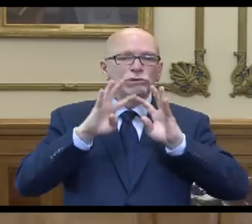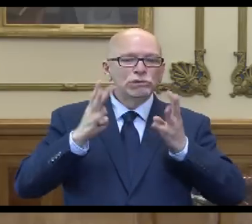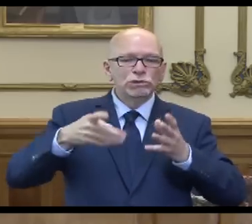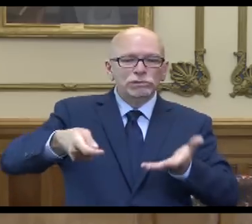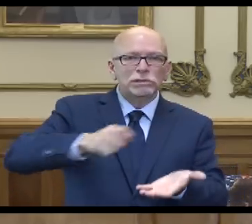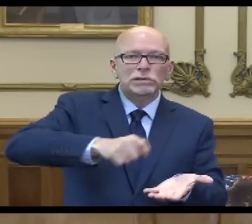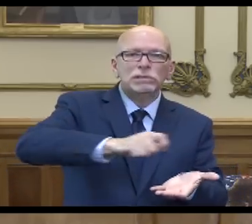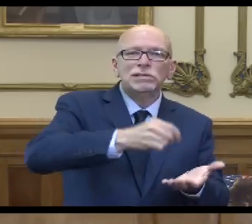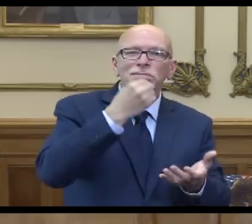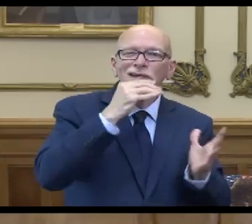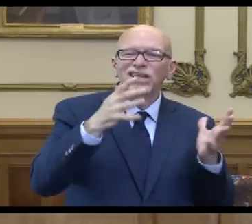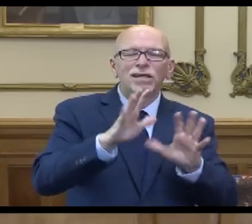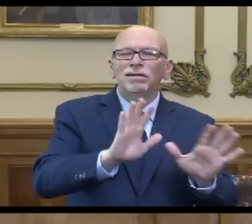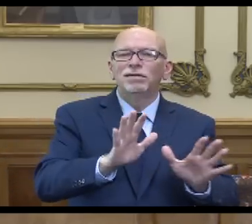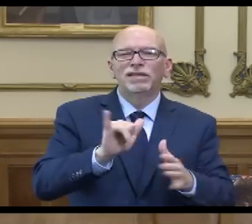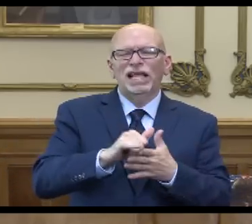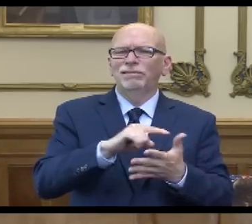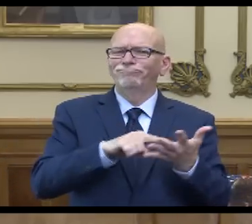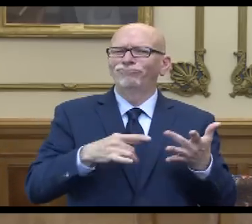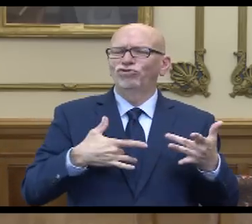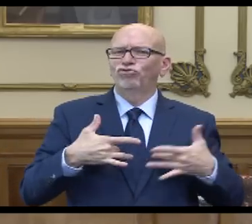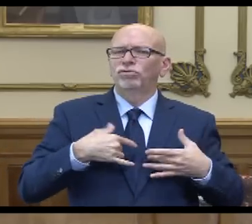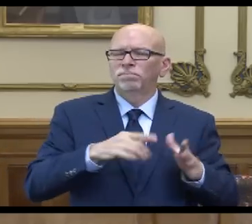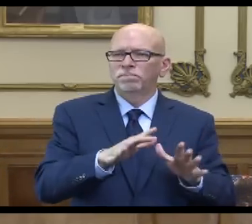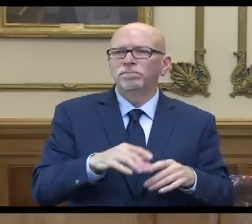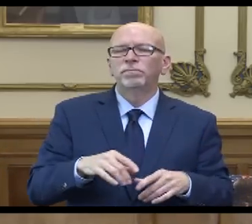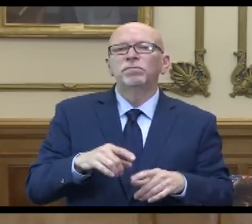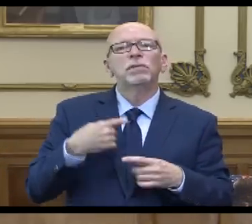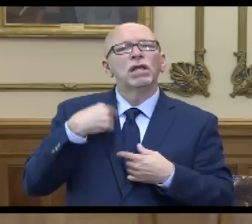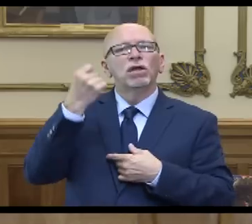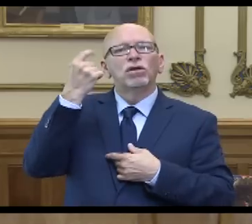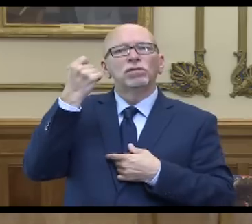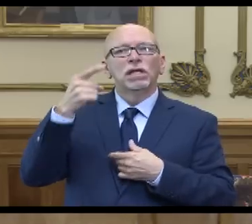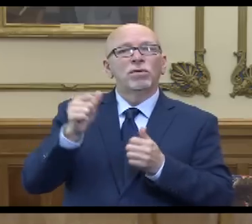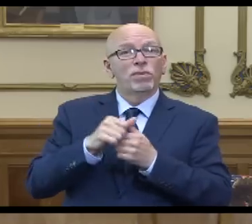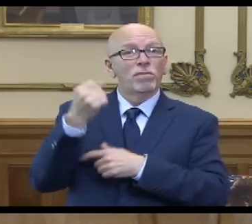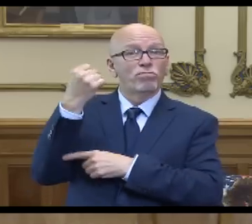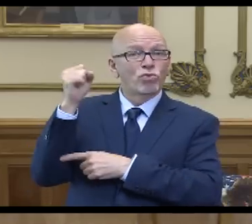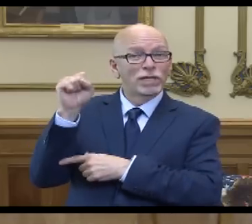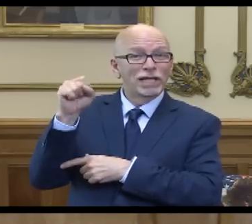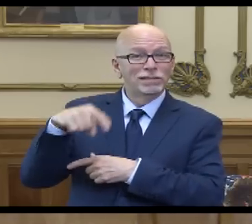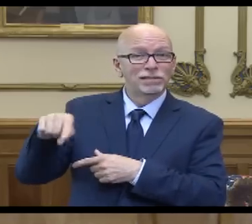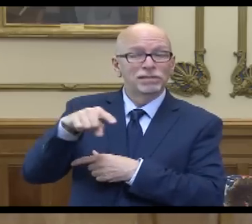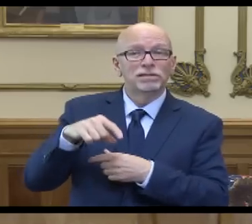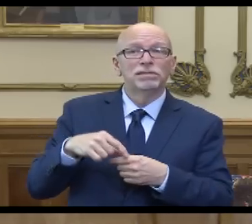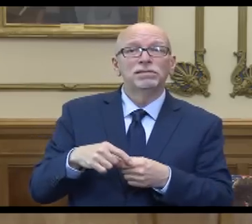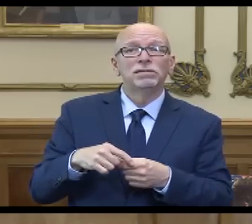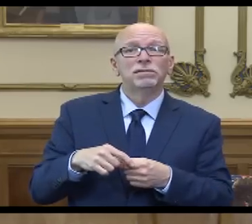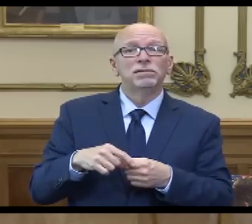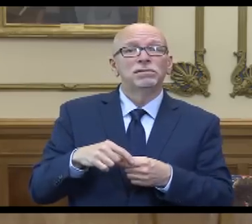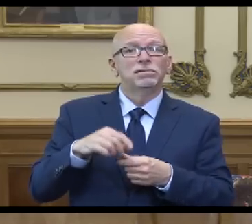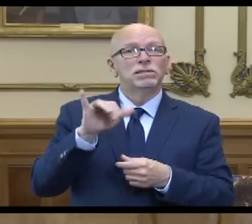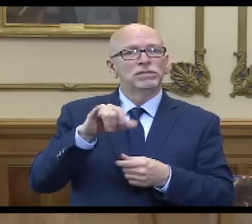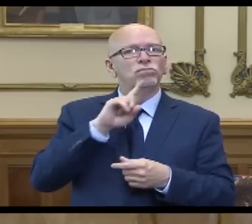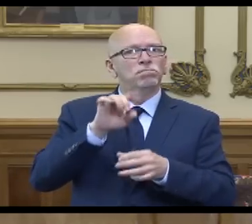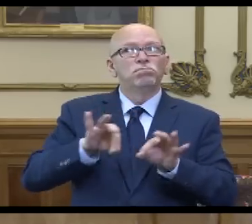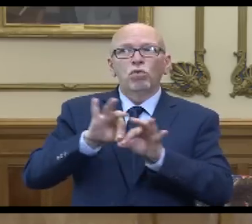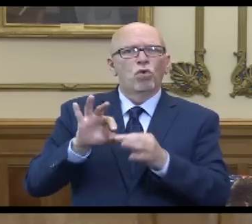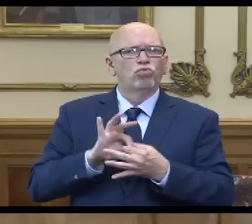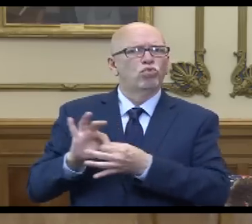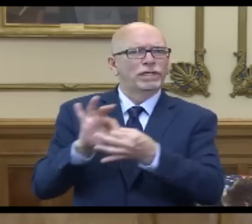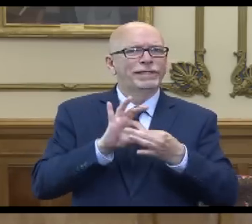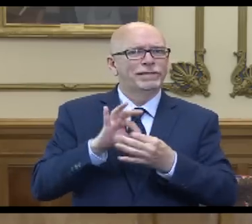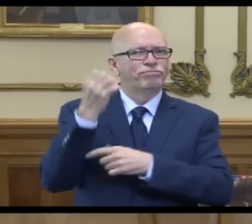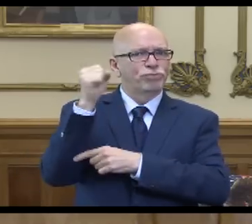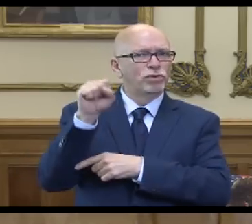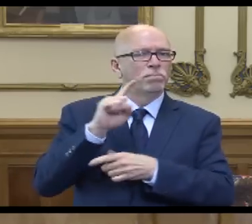me the most. And I understand with the protests that have occurred, that unity that is needed with